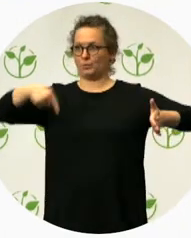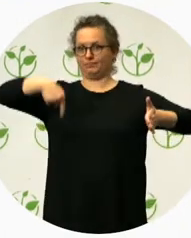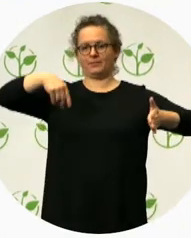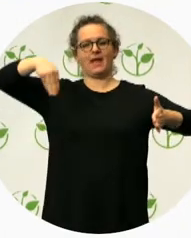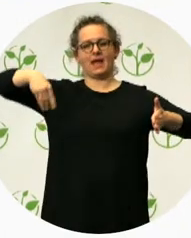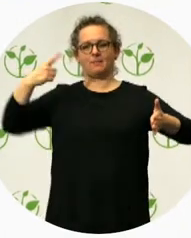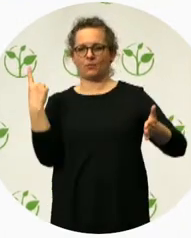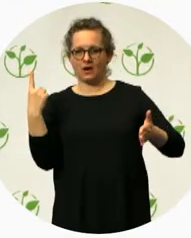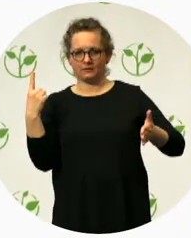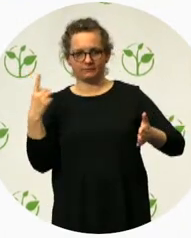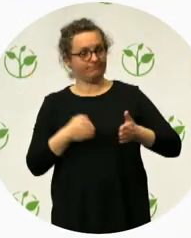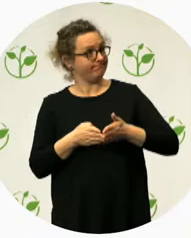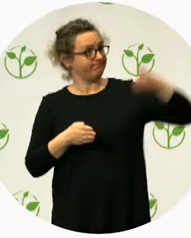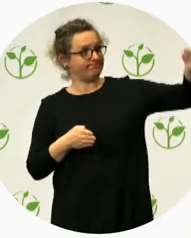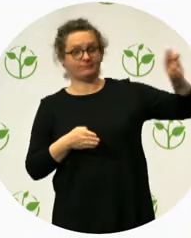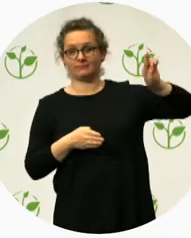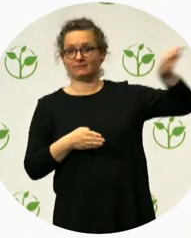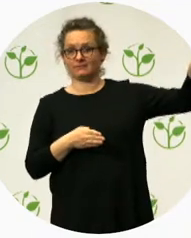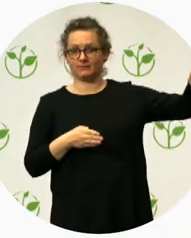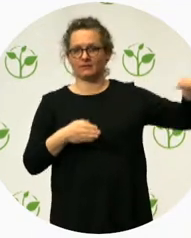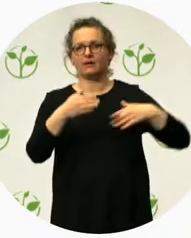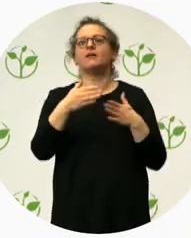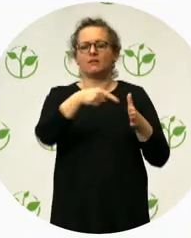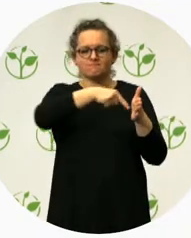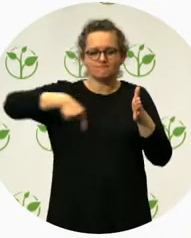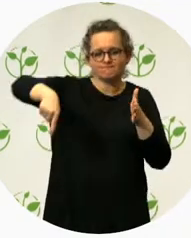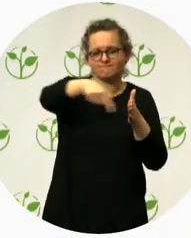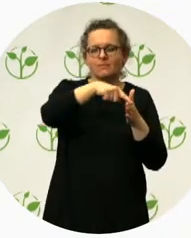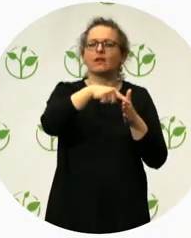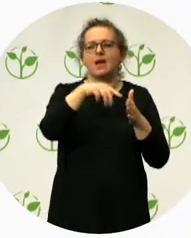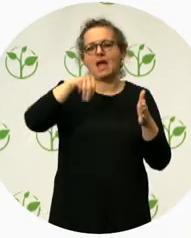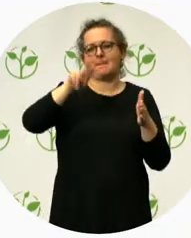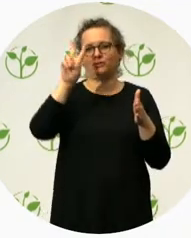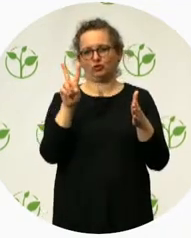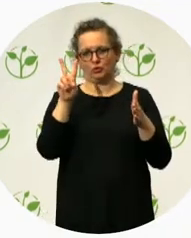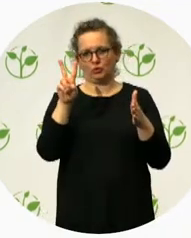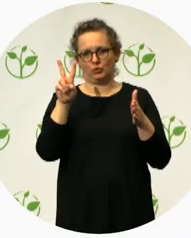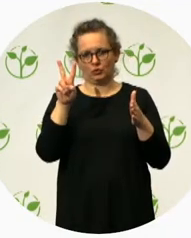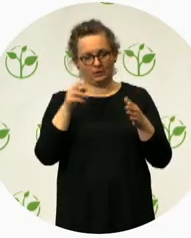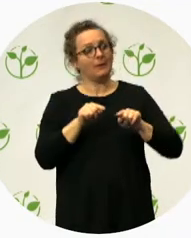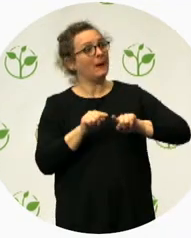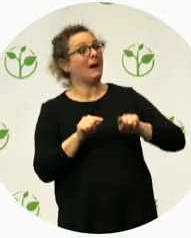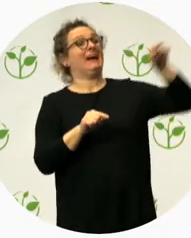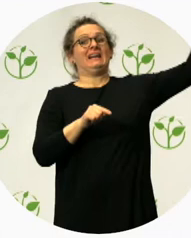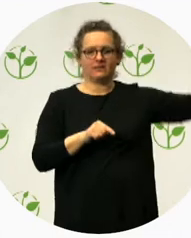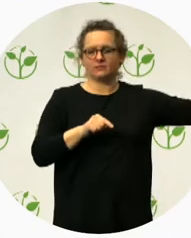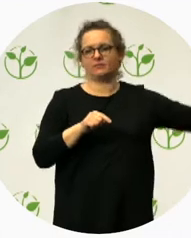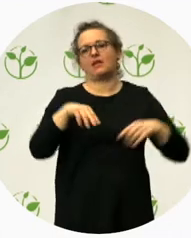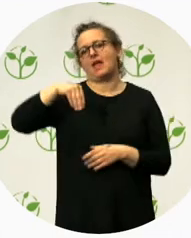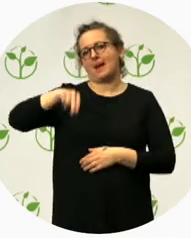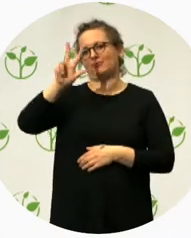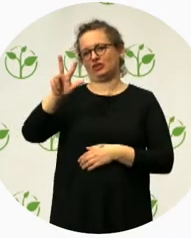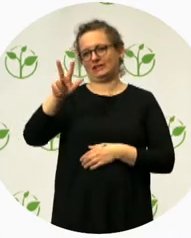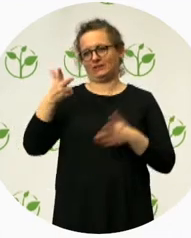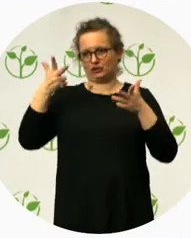style, and there's also M3. M3 is, you have to go right there on across 3 corners. You look like an air